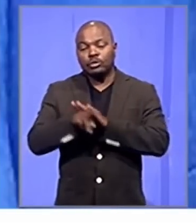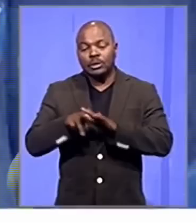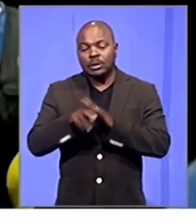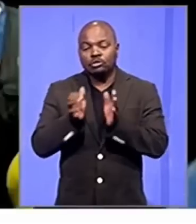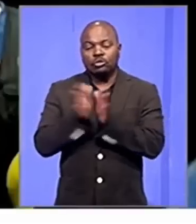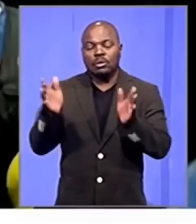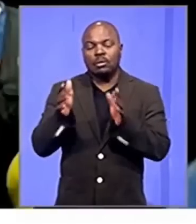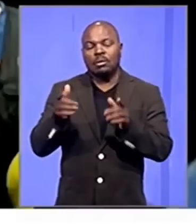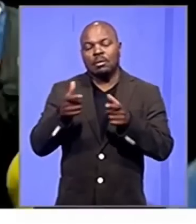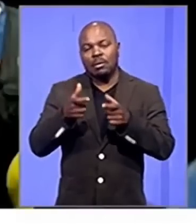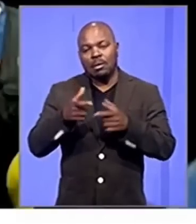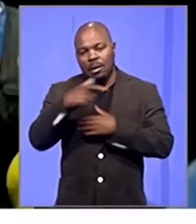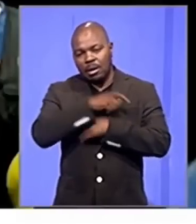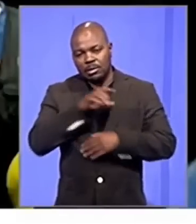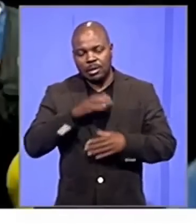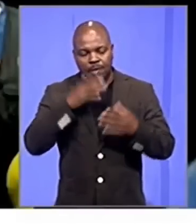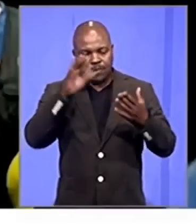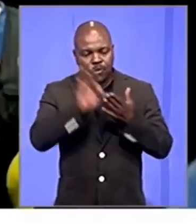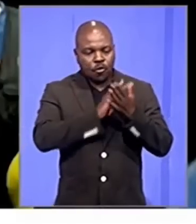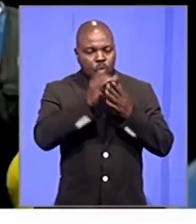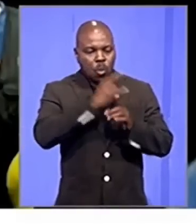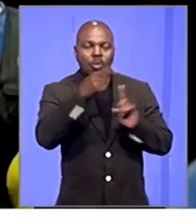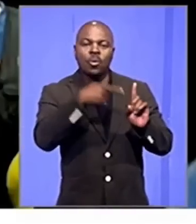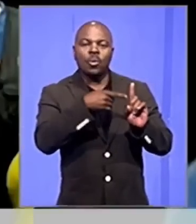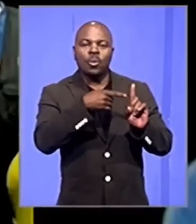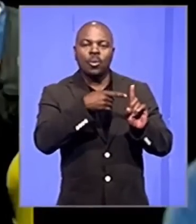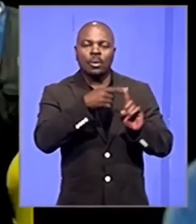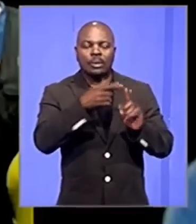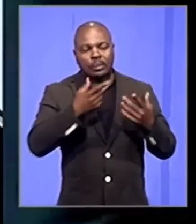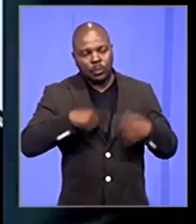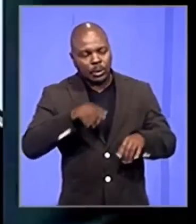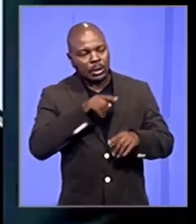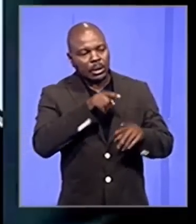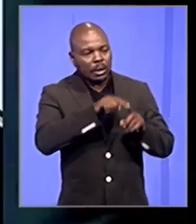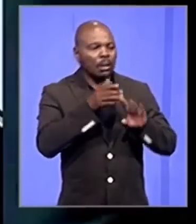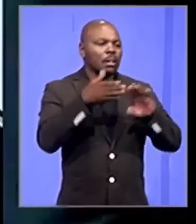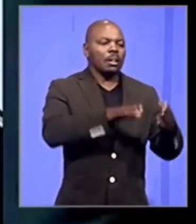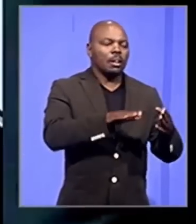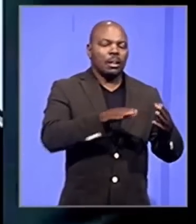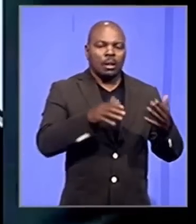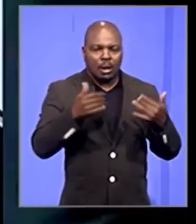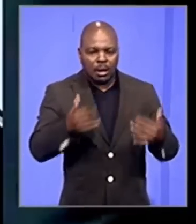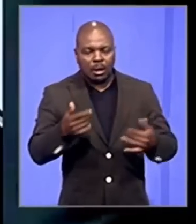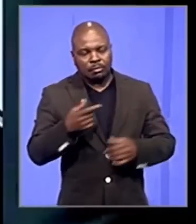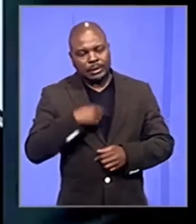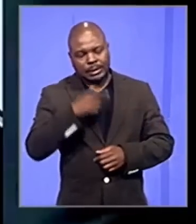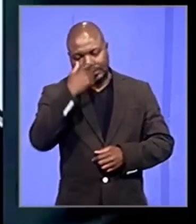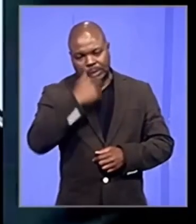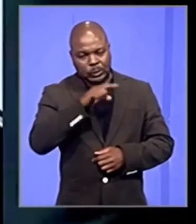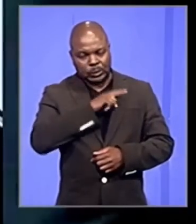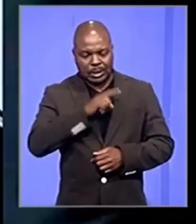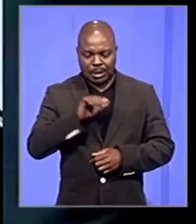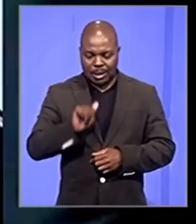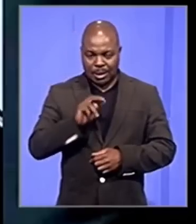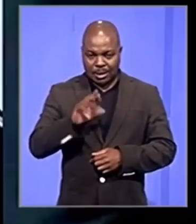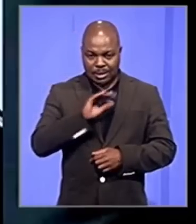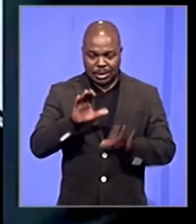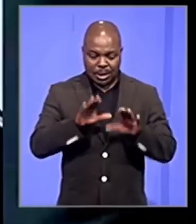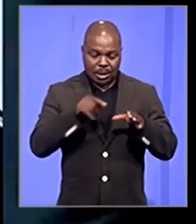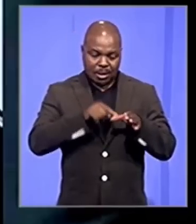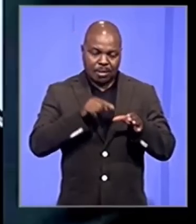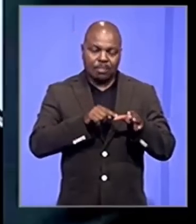the regional treasurer. This has saddened us because this loss comes at a time when the movement, the African National